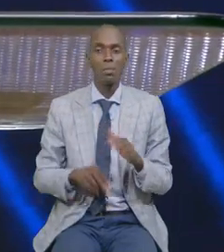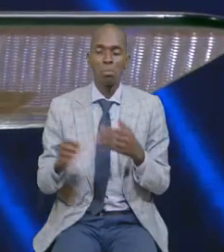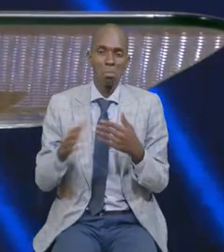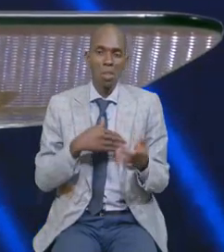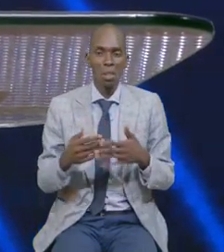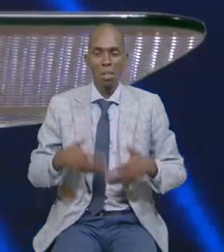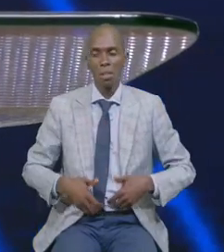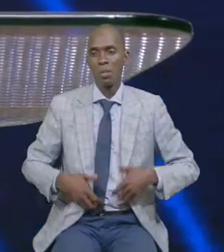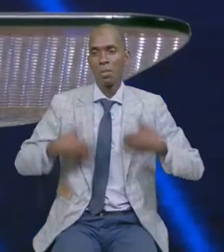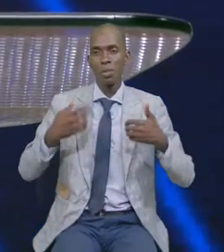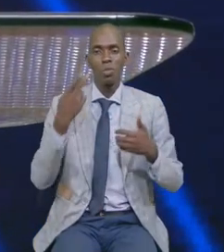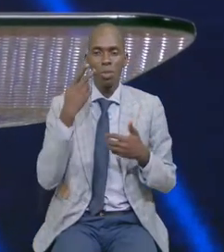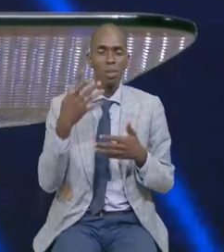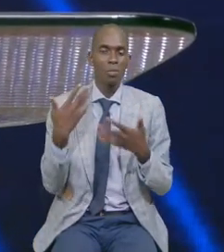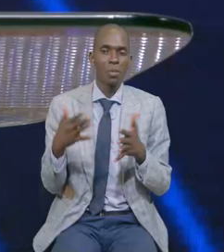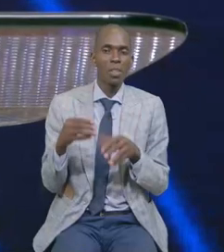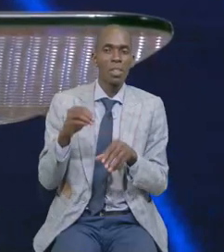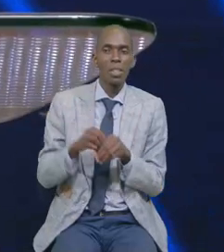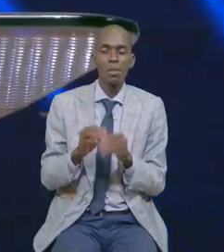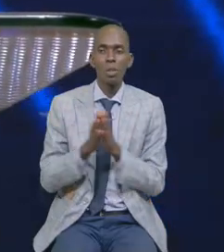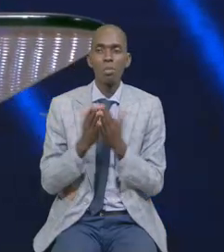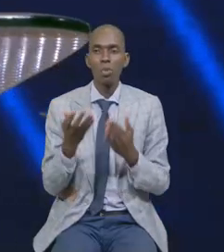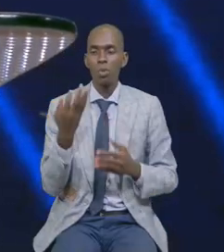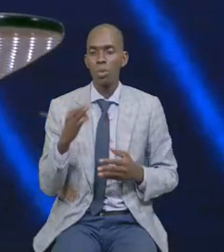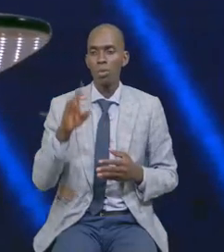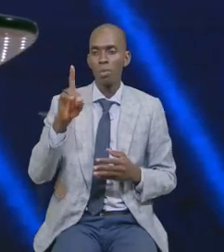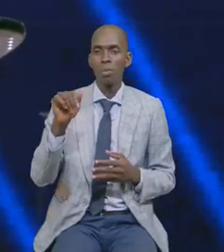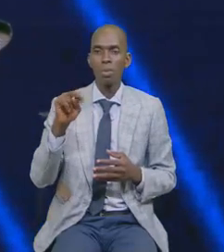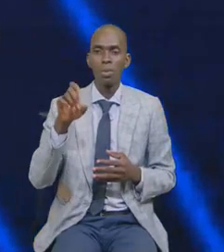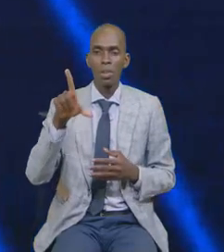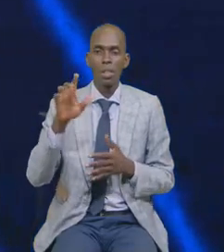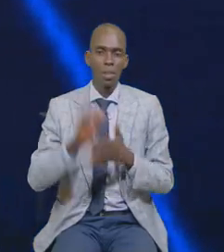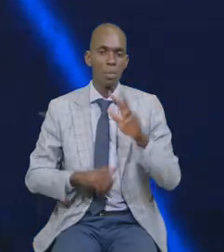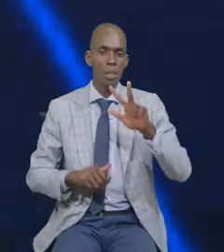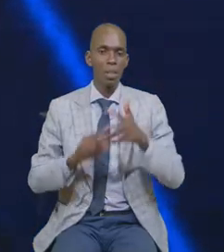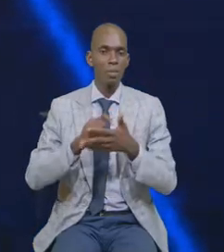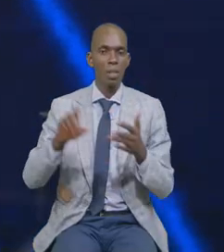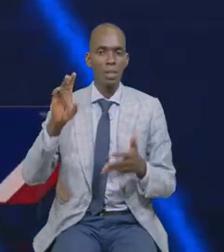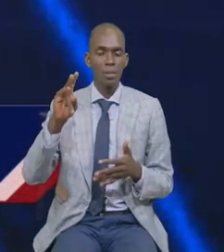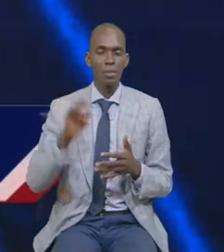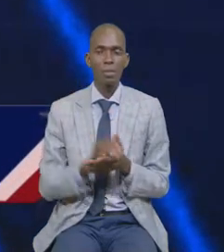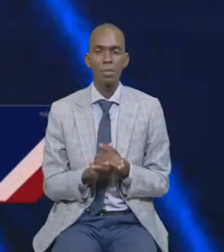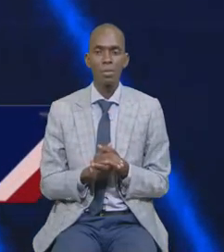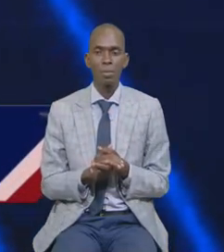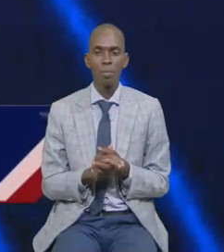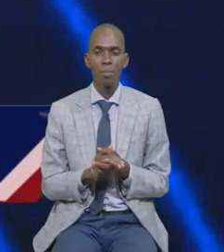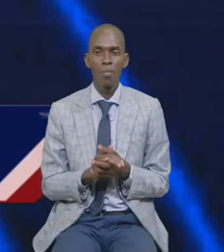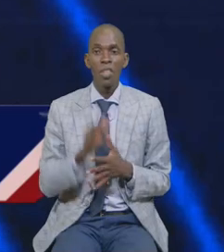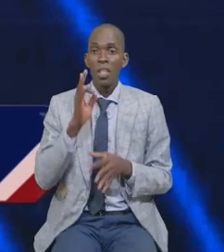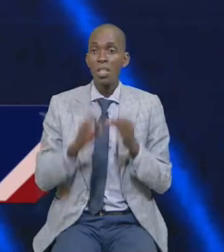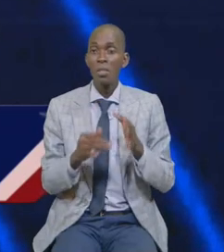already about, let's look at it in Daniel chapter 3 verse 17. If it be